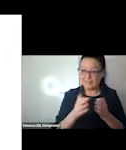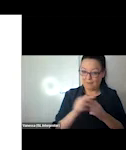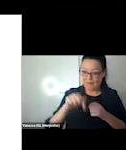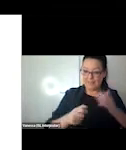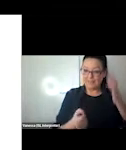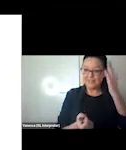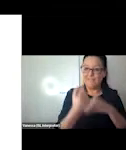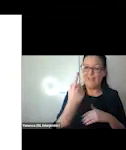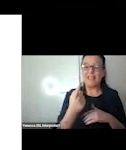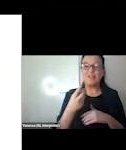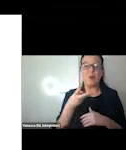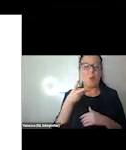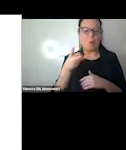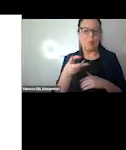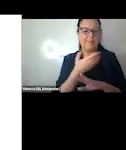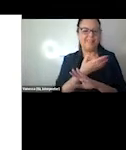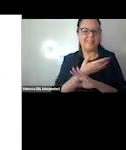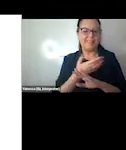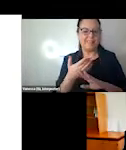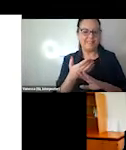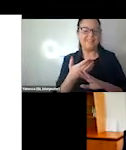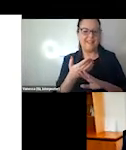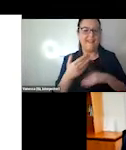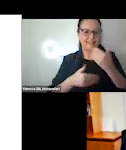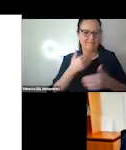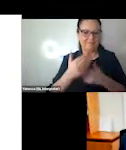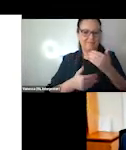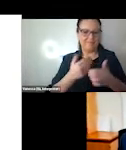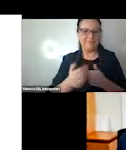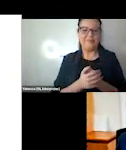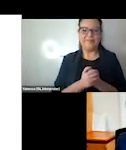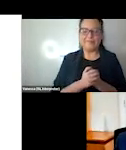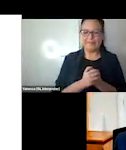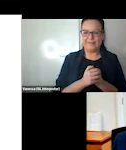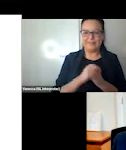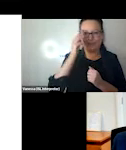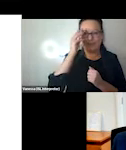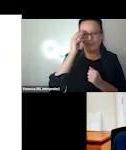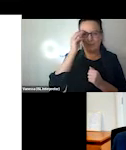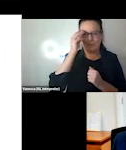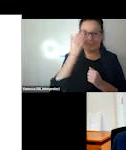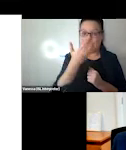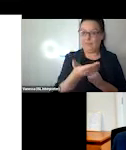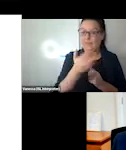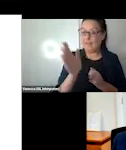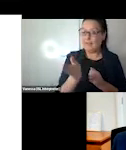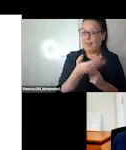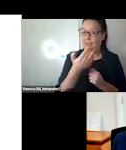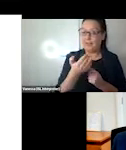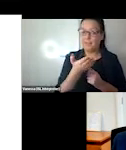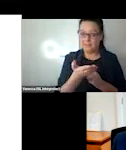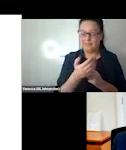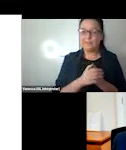without further ado, I will progress the slides here. And just to